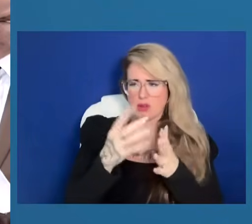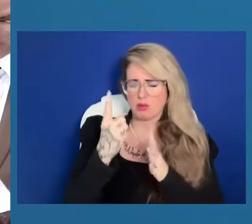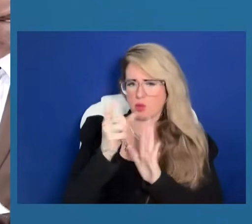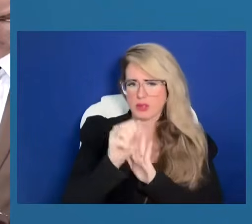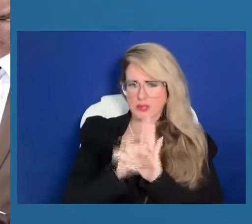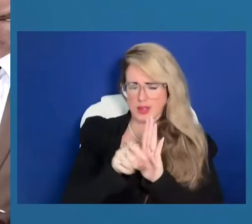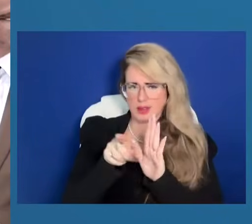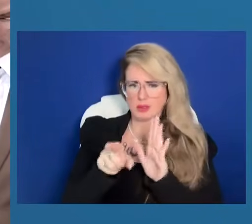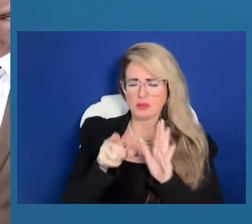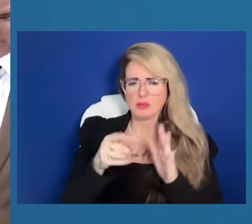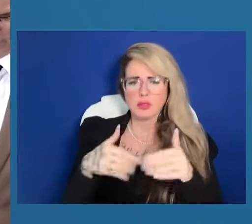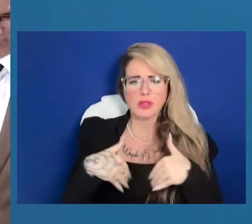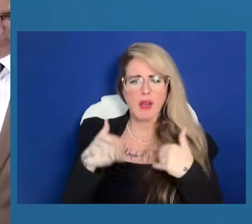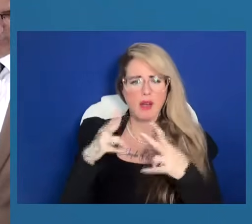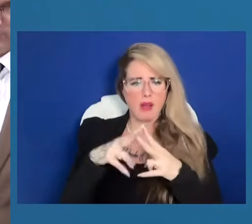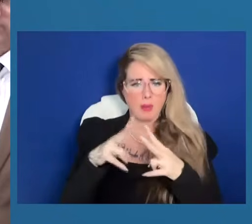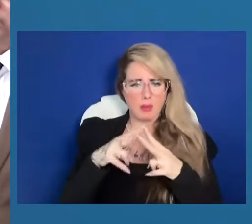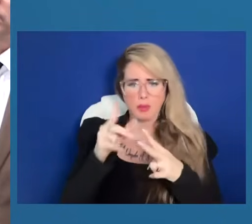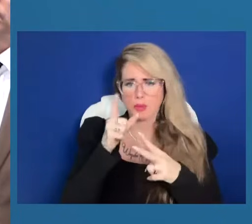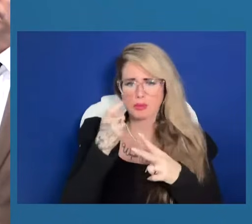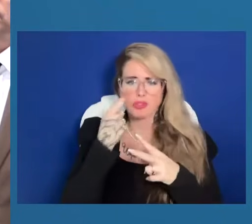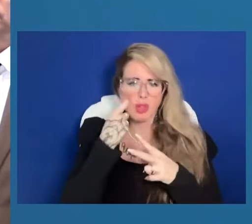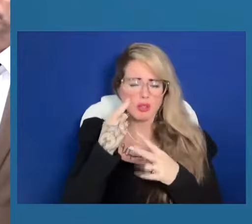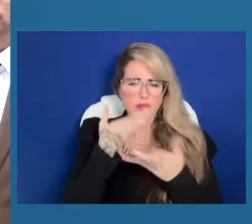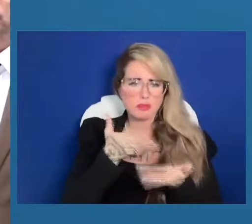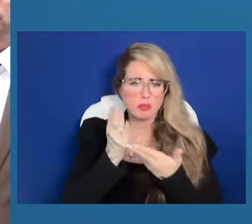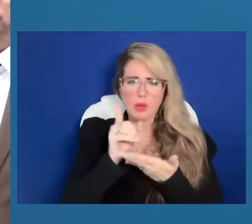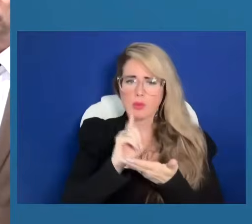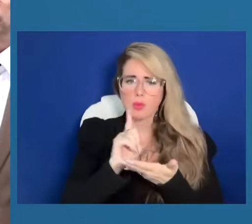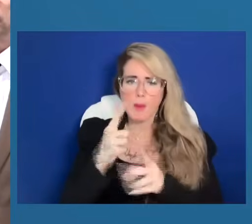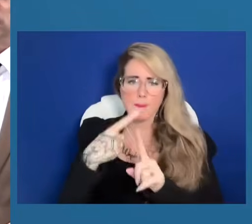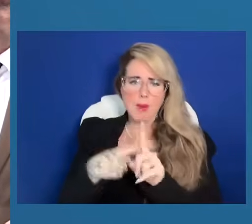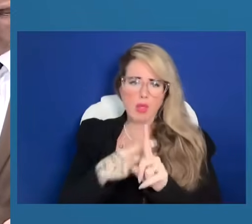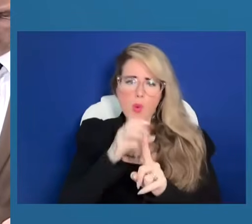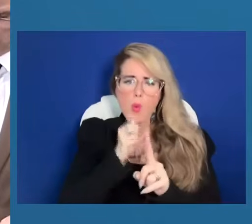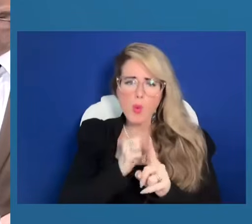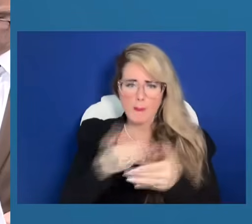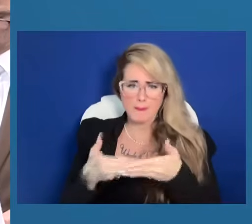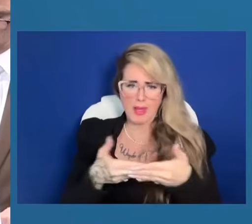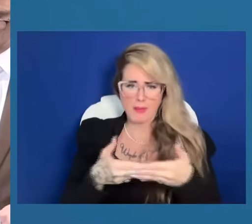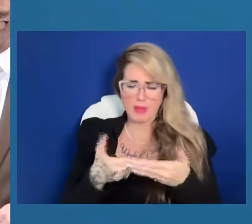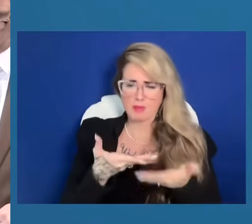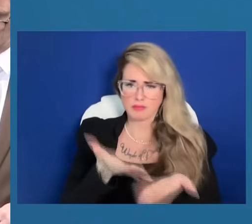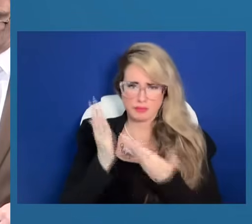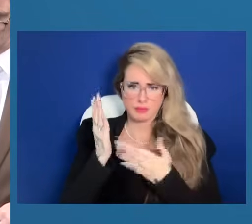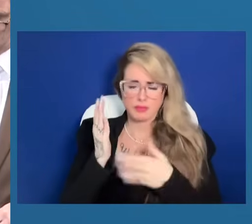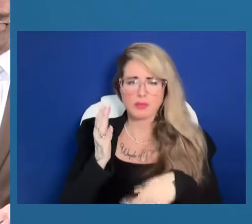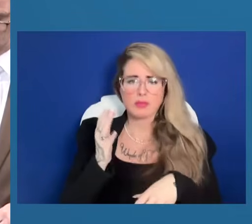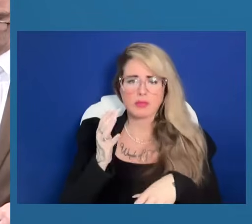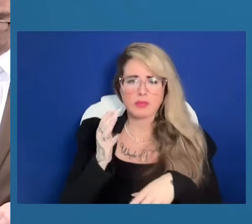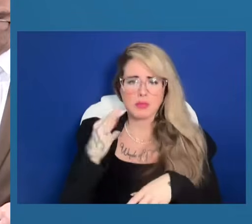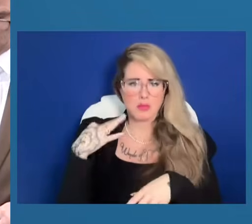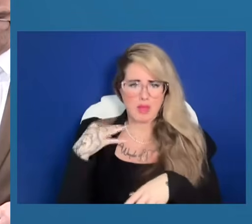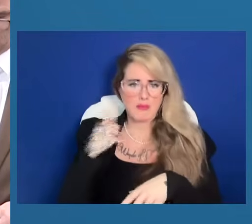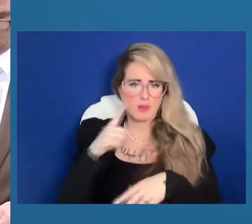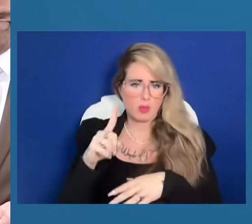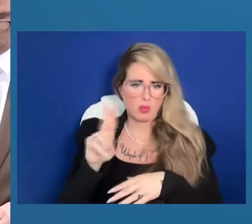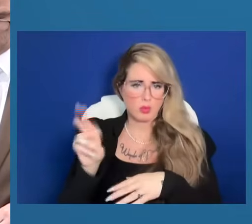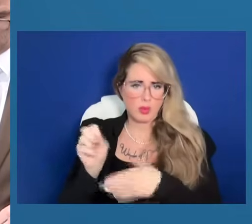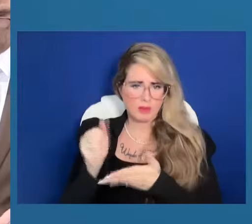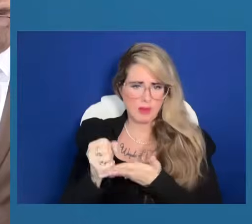that had just taken their 1-month-old baby to apply for a U.S. passport as a U.S.